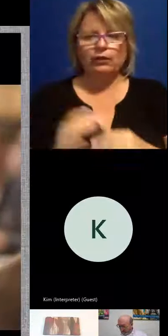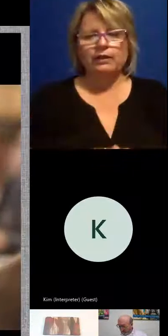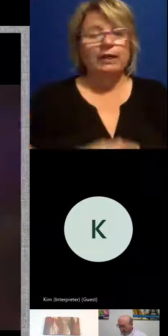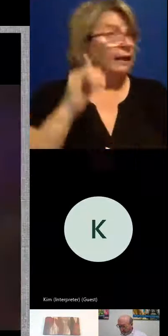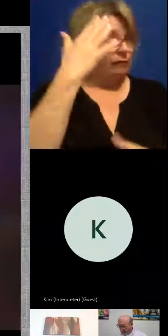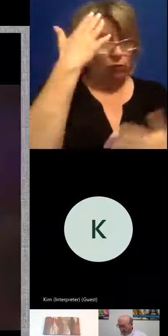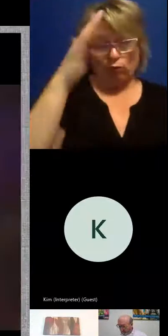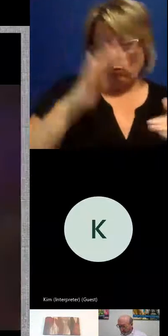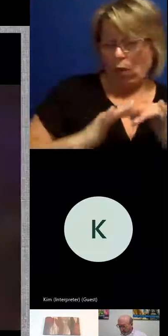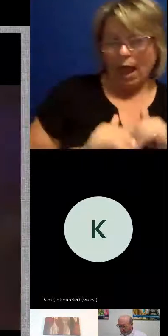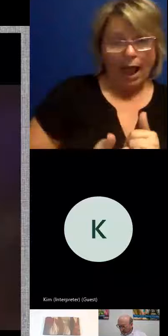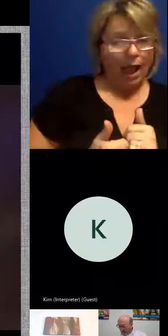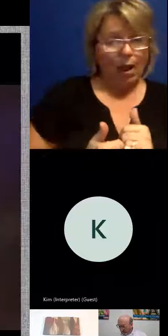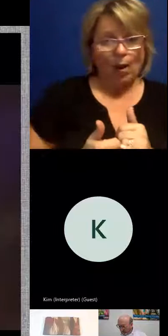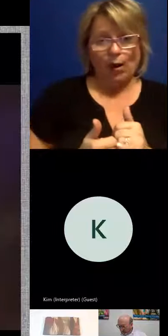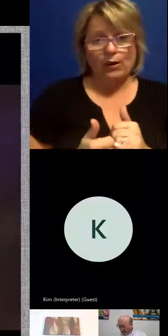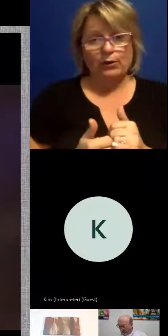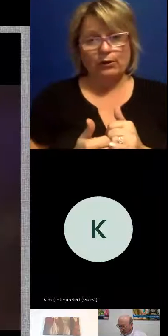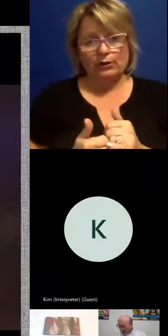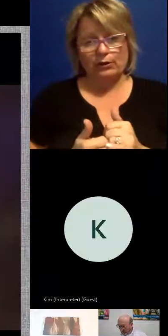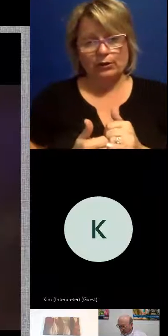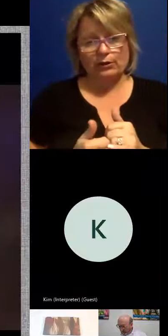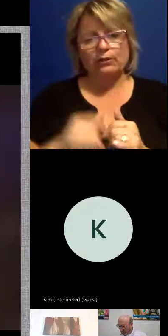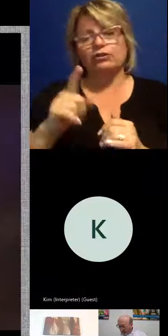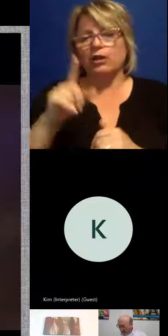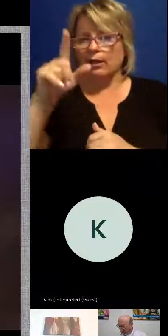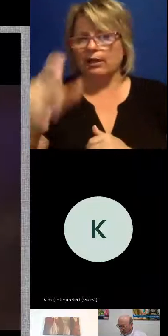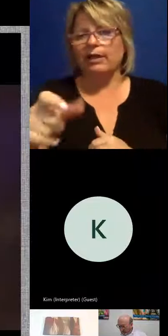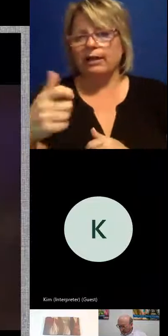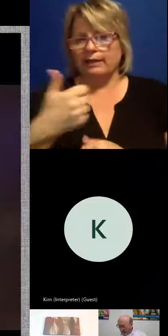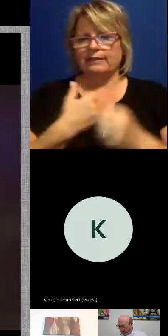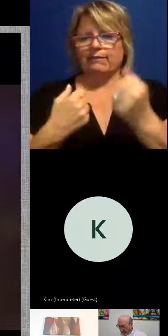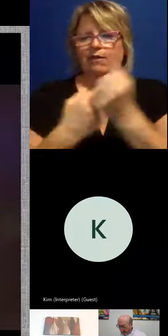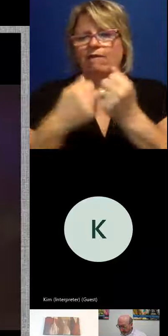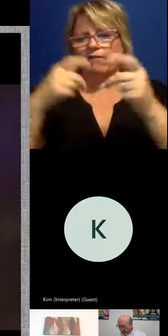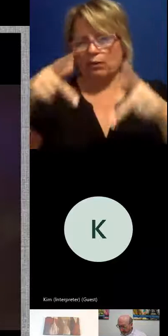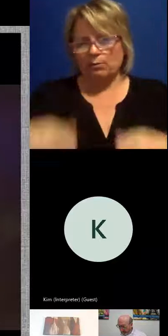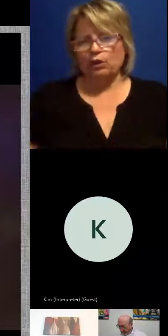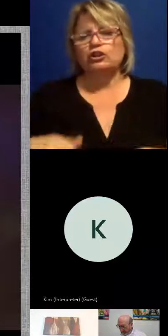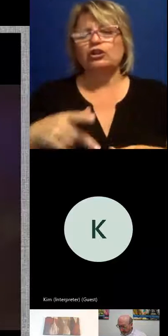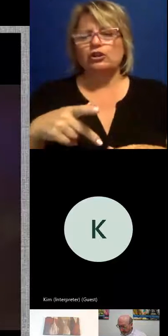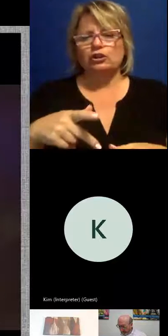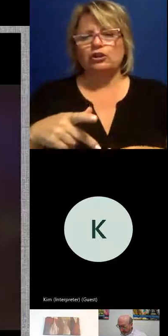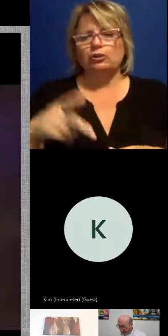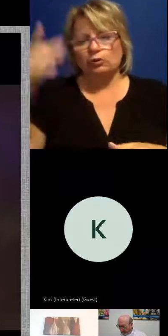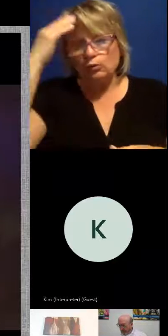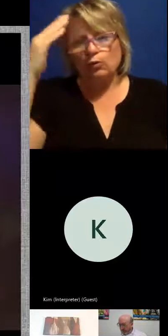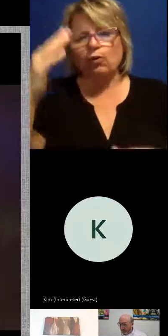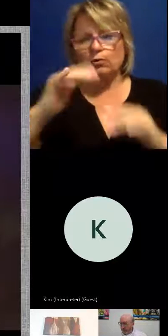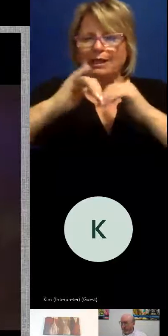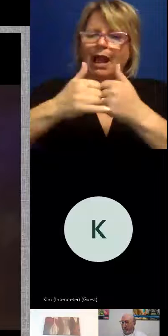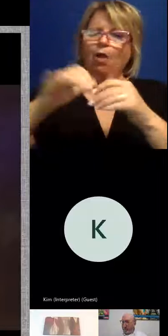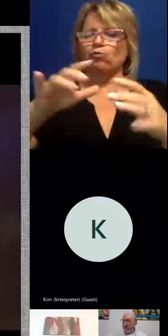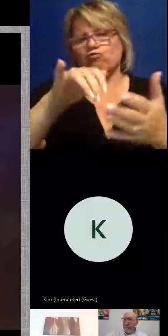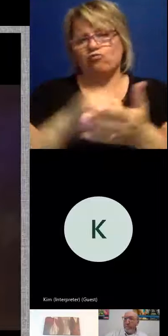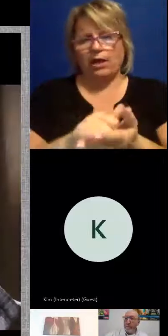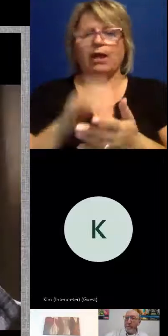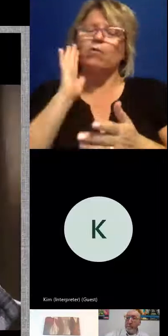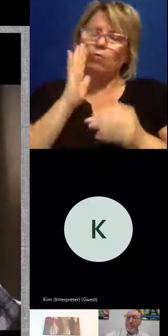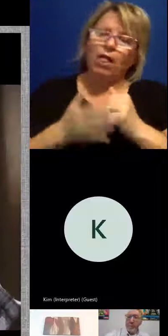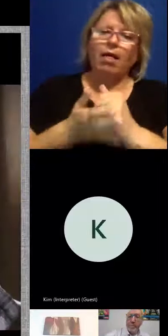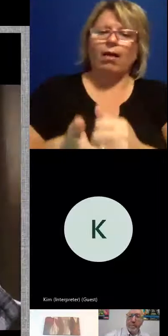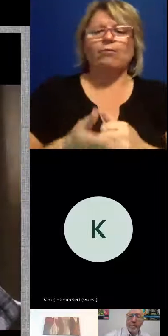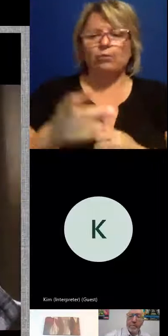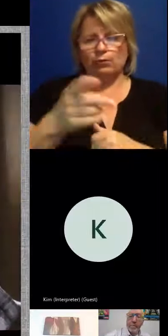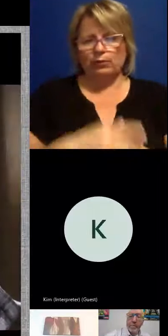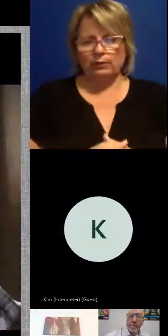that, you should go and ask a self-advocate person that knows how to do it, and they'll help you.